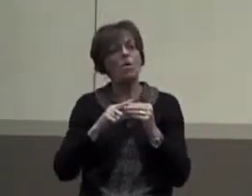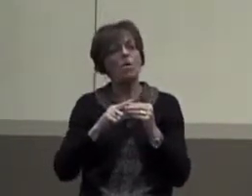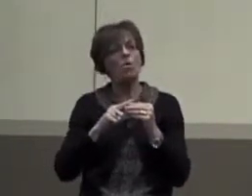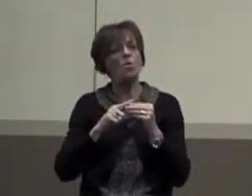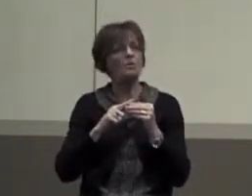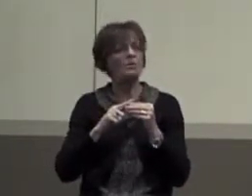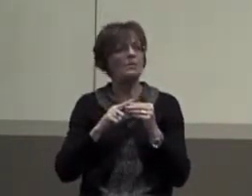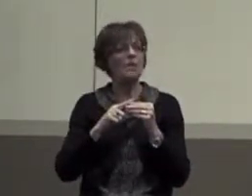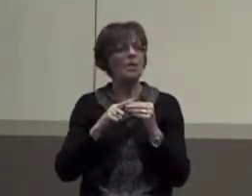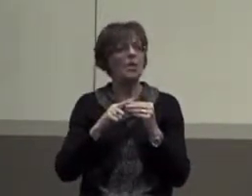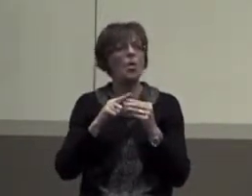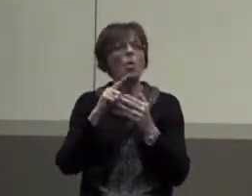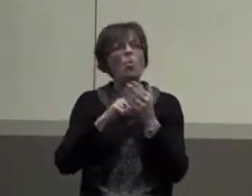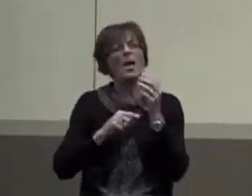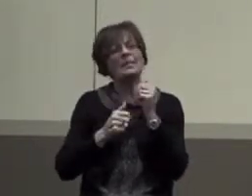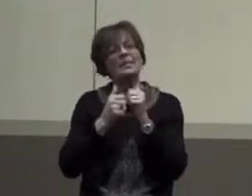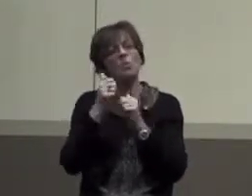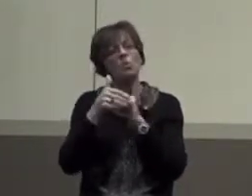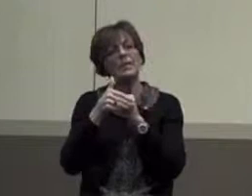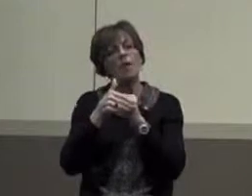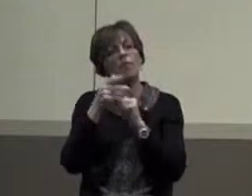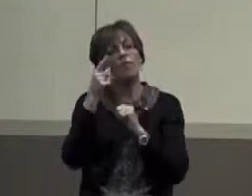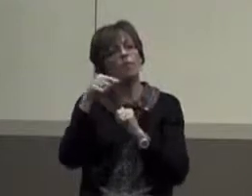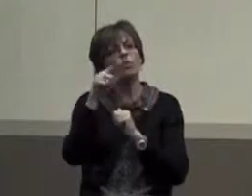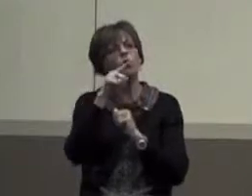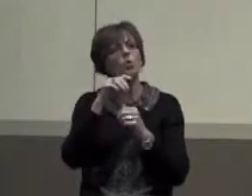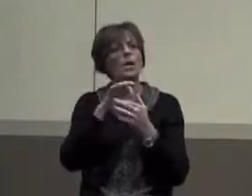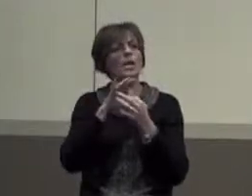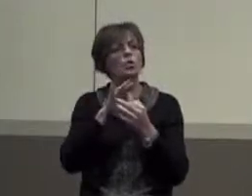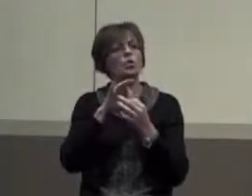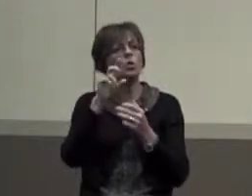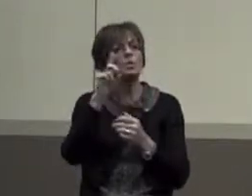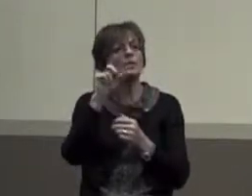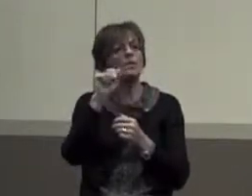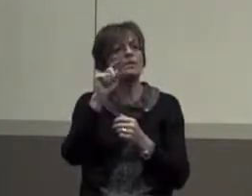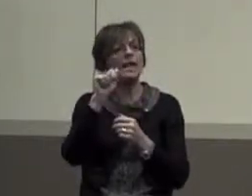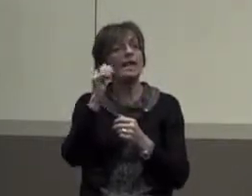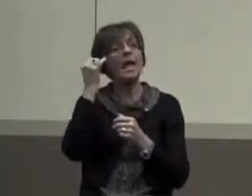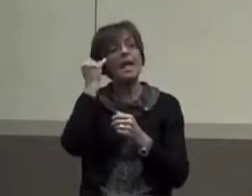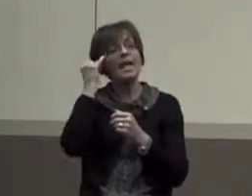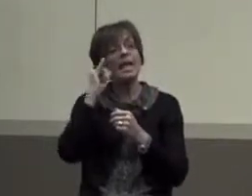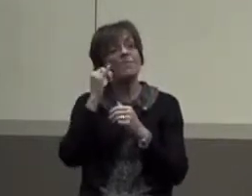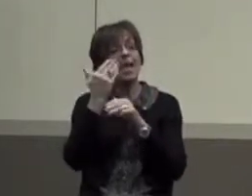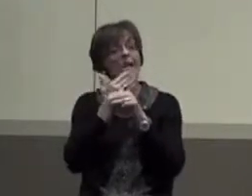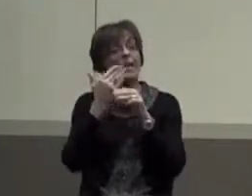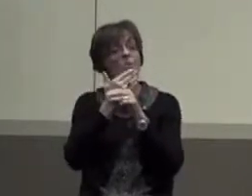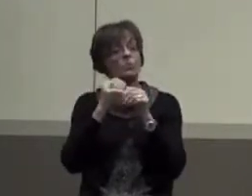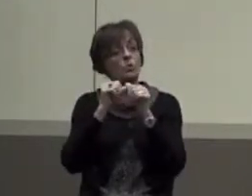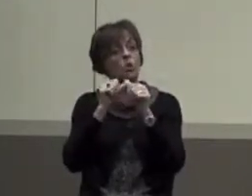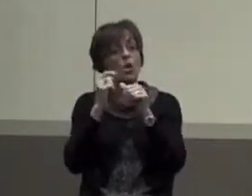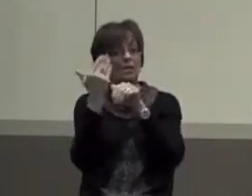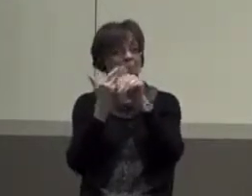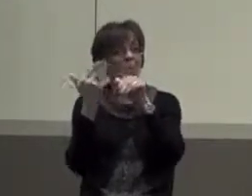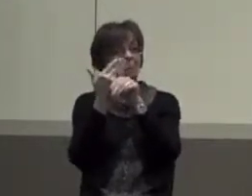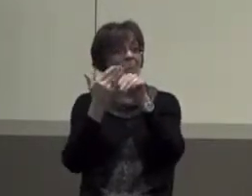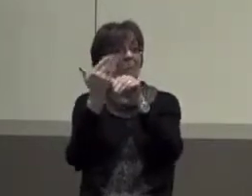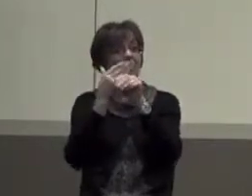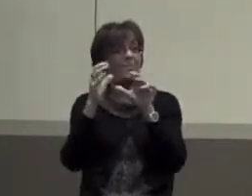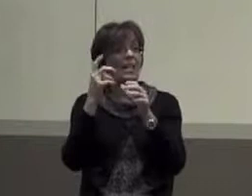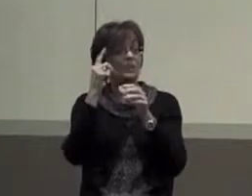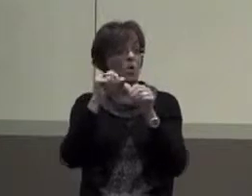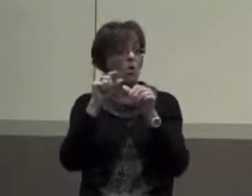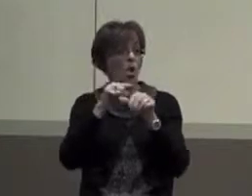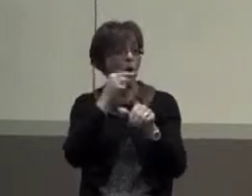what might be the most helpful for you in terms of data. If the interruption goes on and disrupts the class for a long period of time, then duration may be